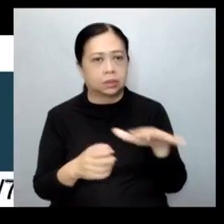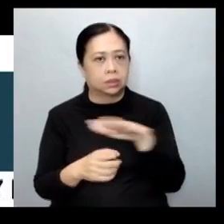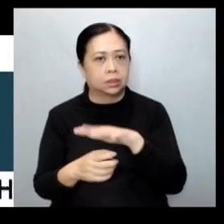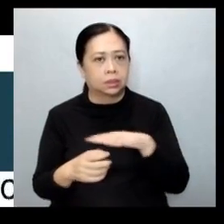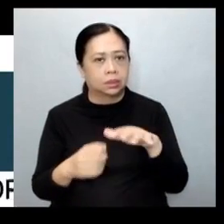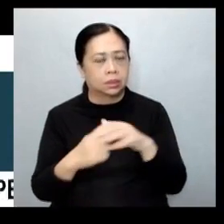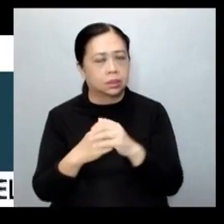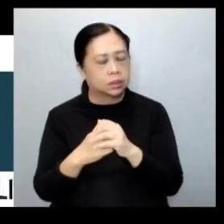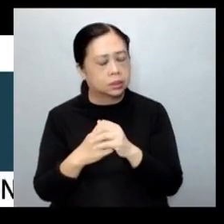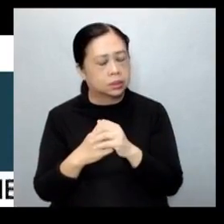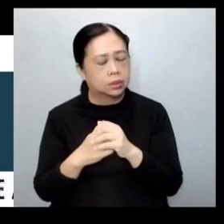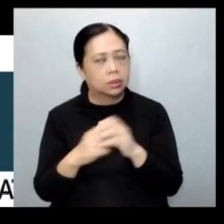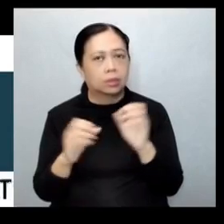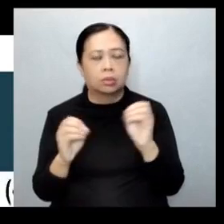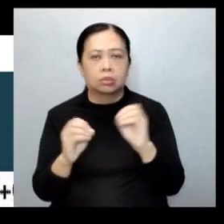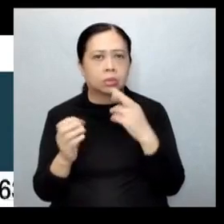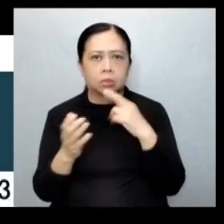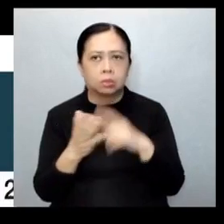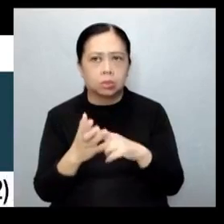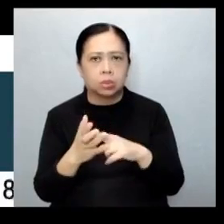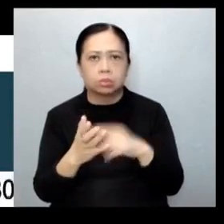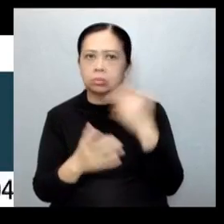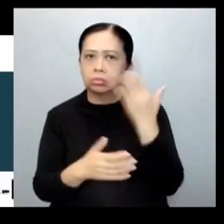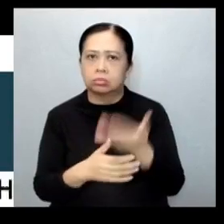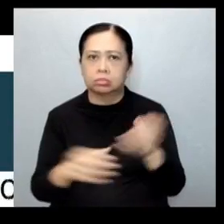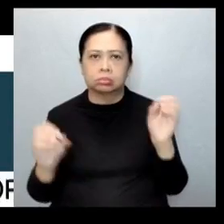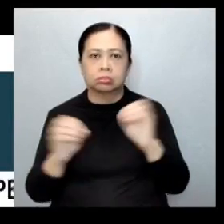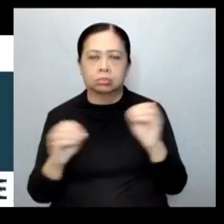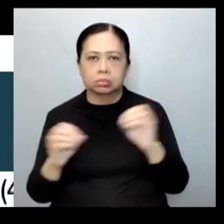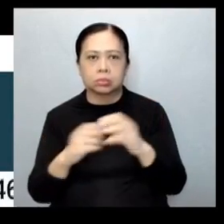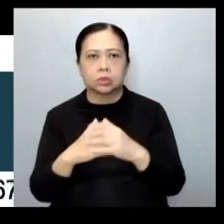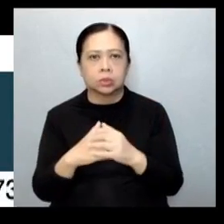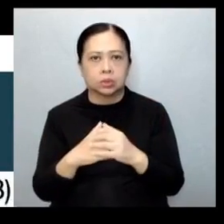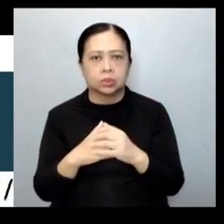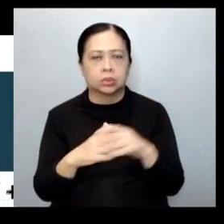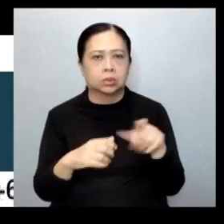there are no reported casualties yet in the province